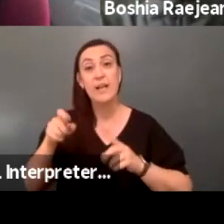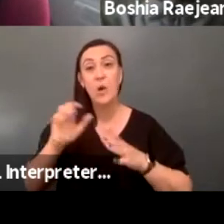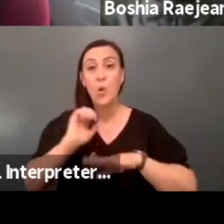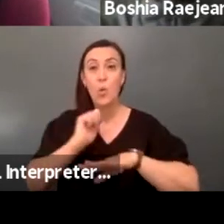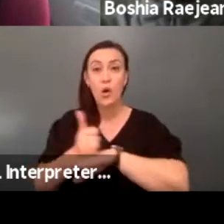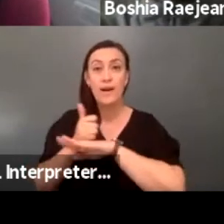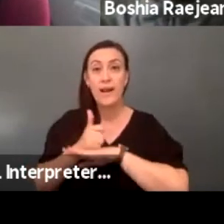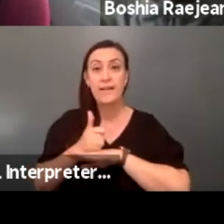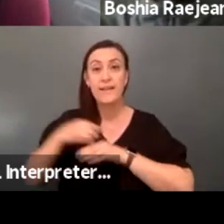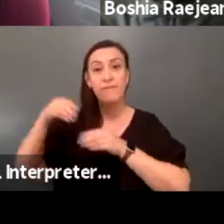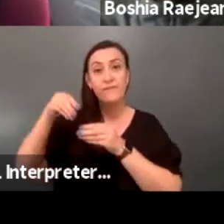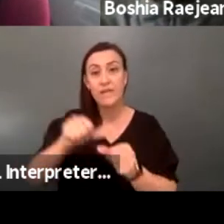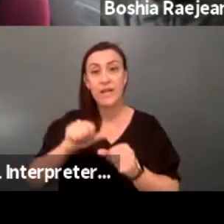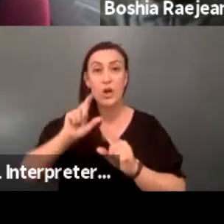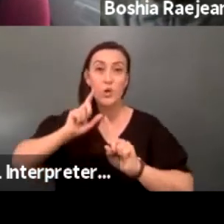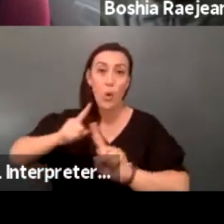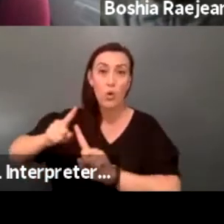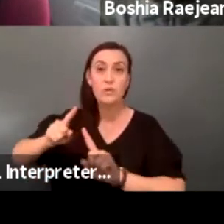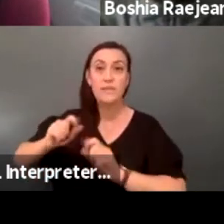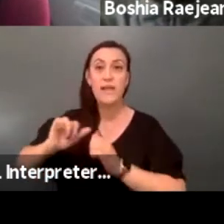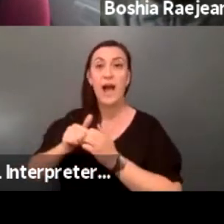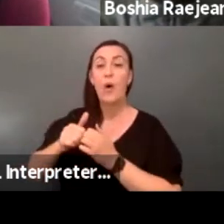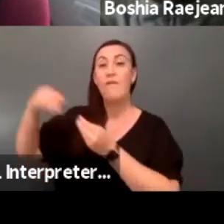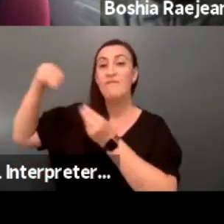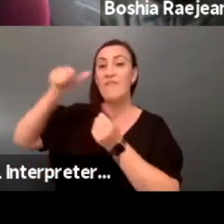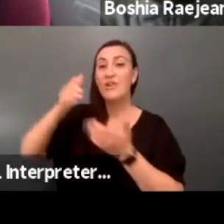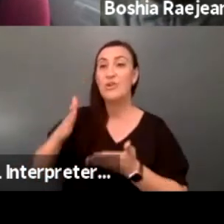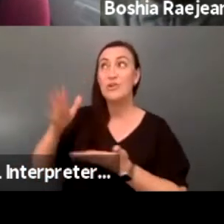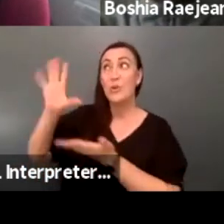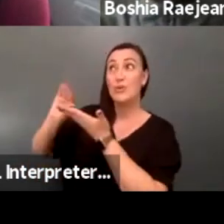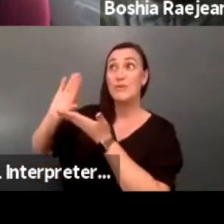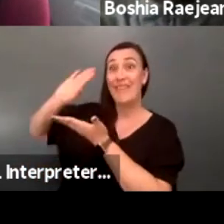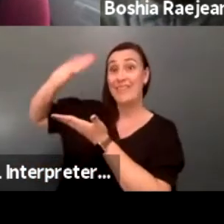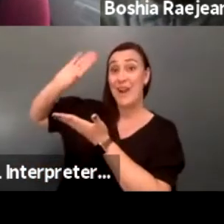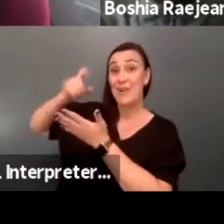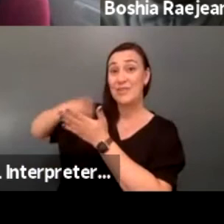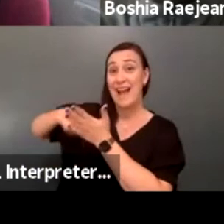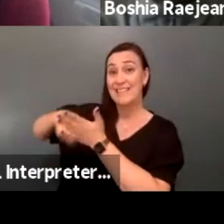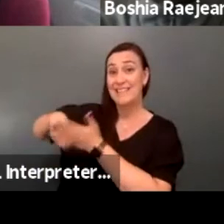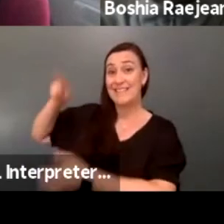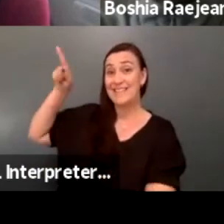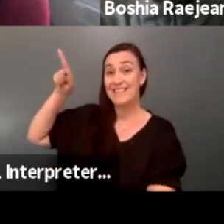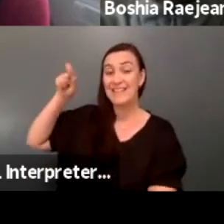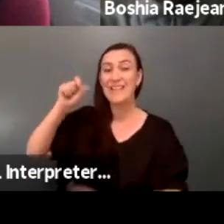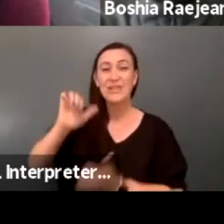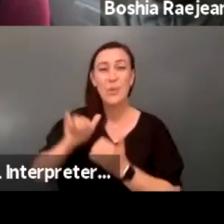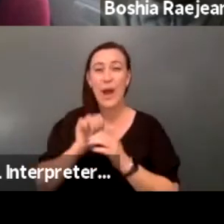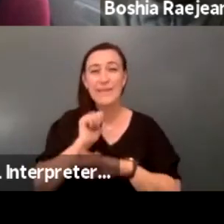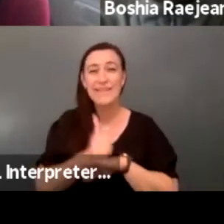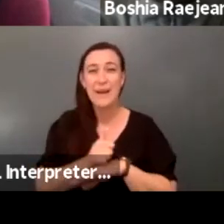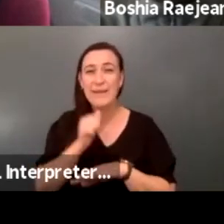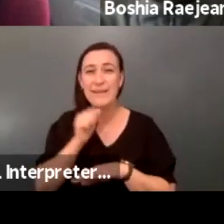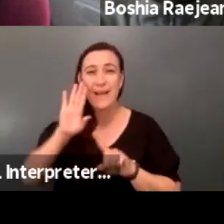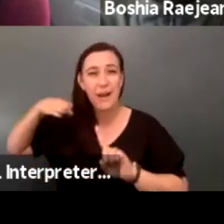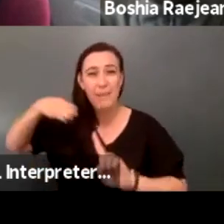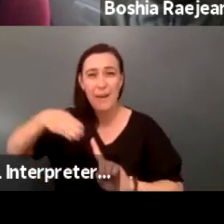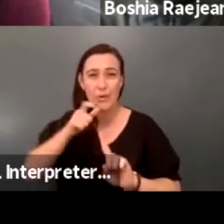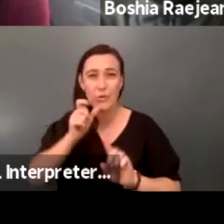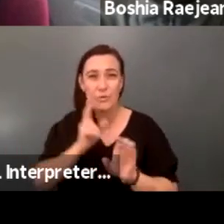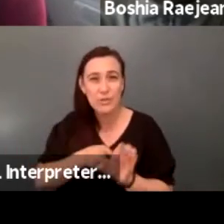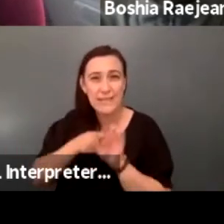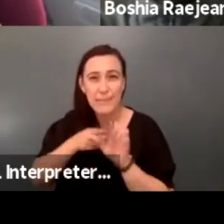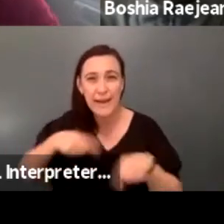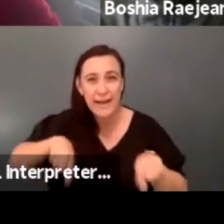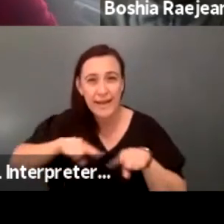goals around how funders can reduce their taxes, right? And that idea of like the whole way that it's set up is not about the people who are participating in